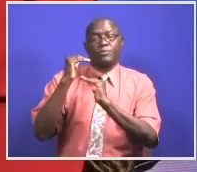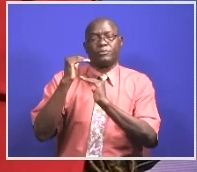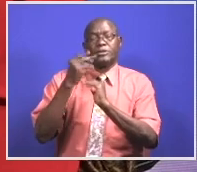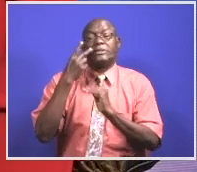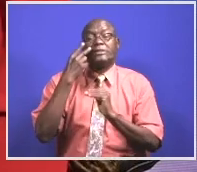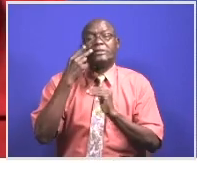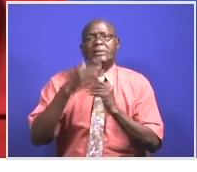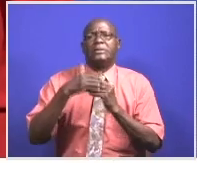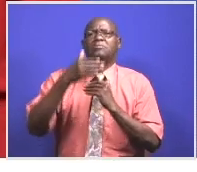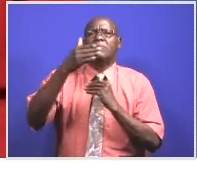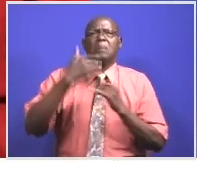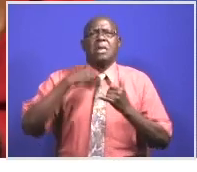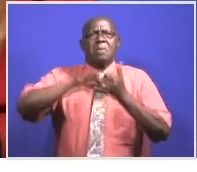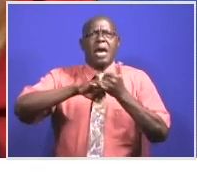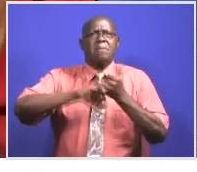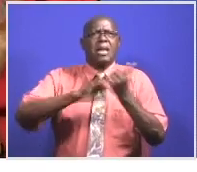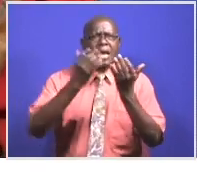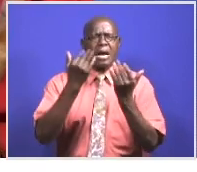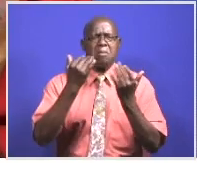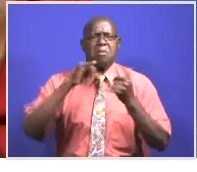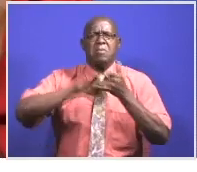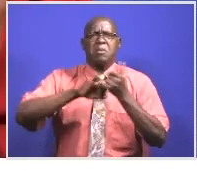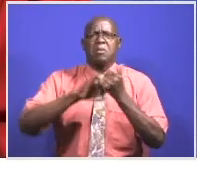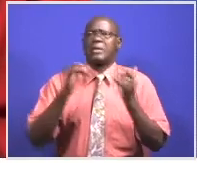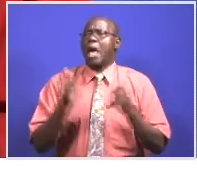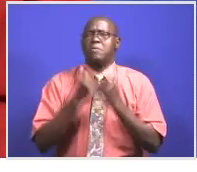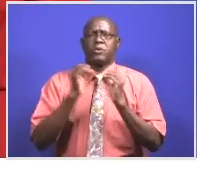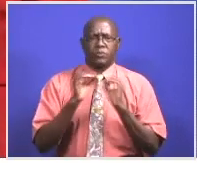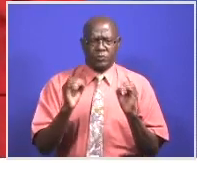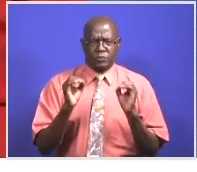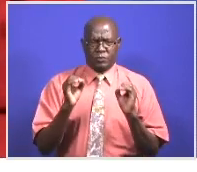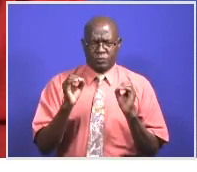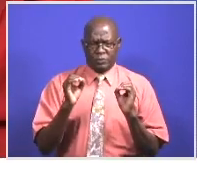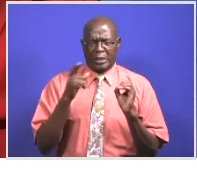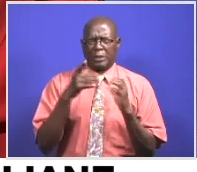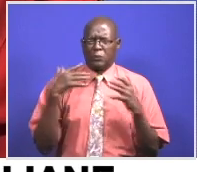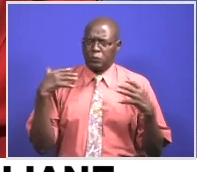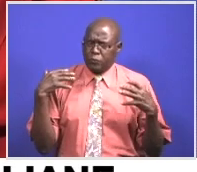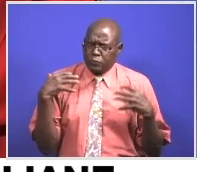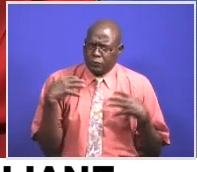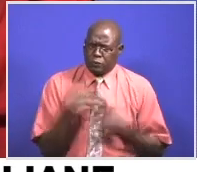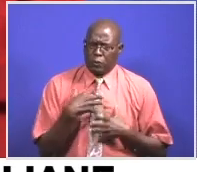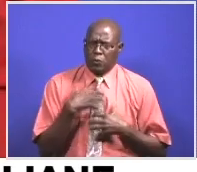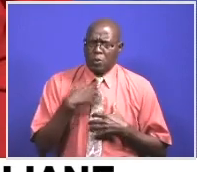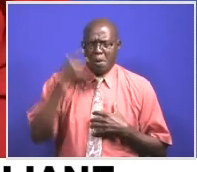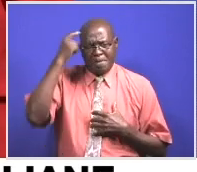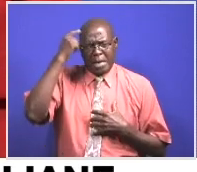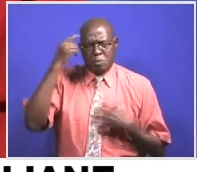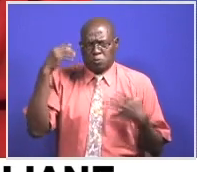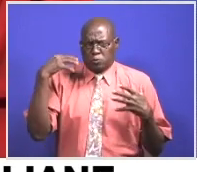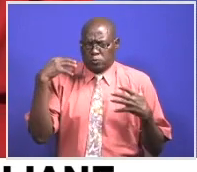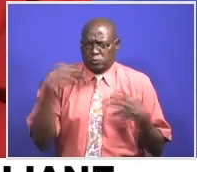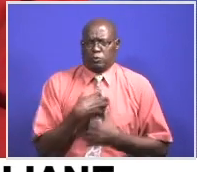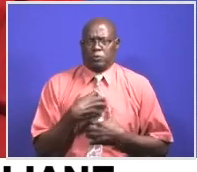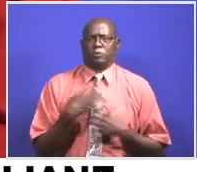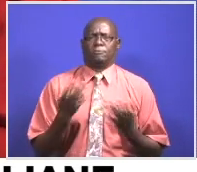next year. I'm getting married. It's not happening. You see, it's a shock in the mind. I